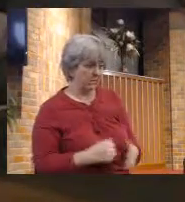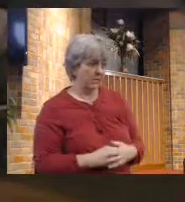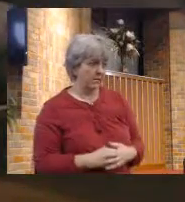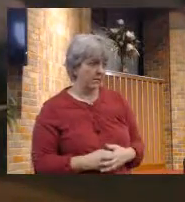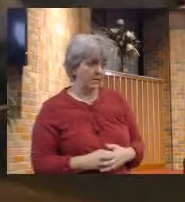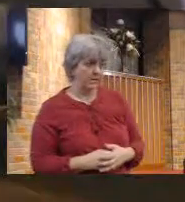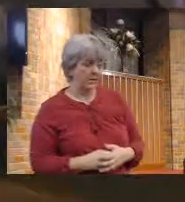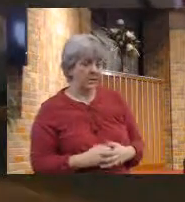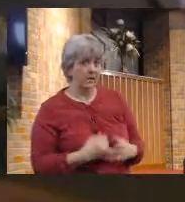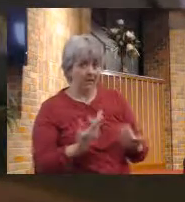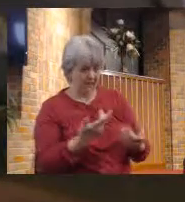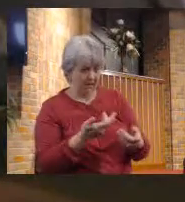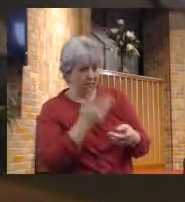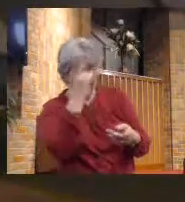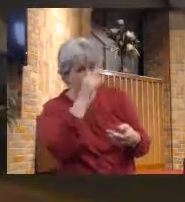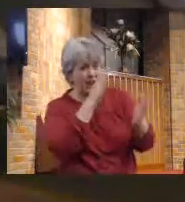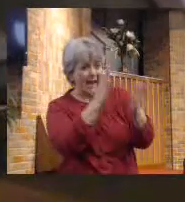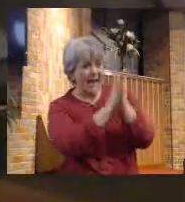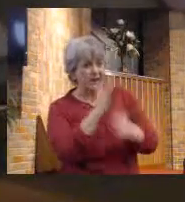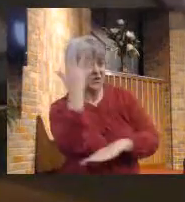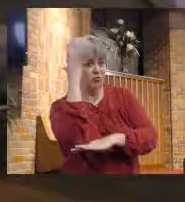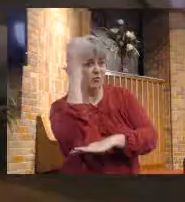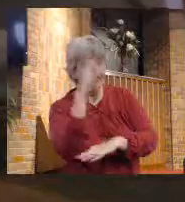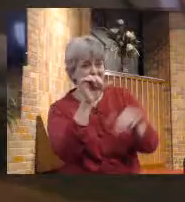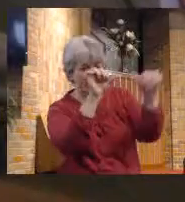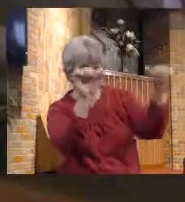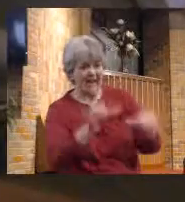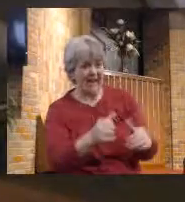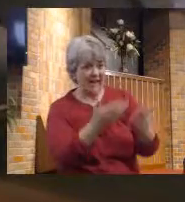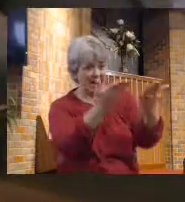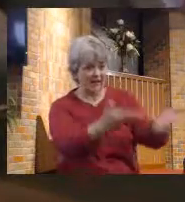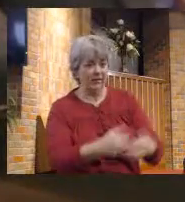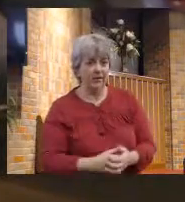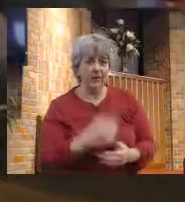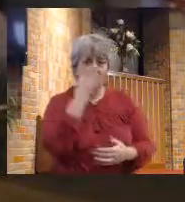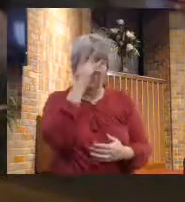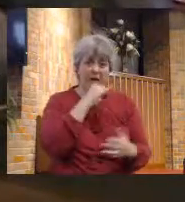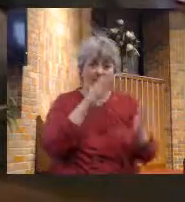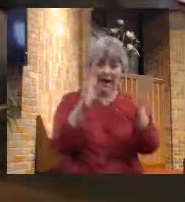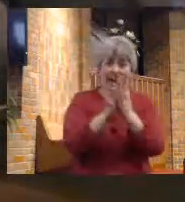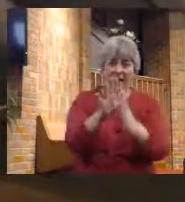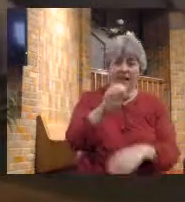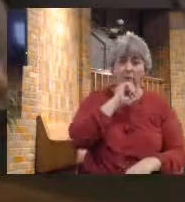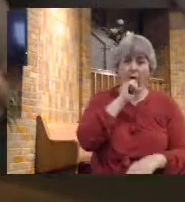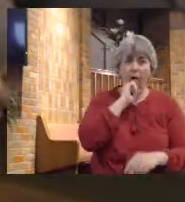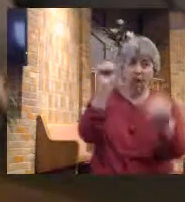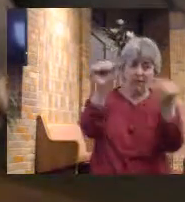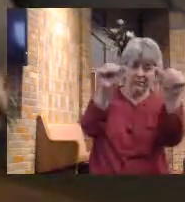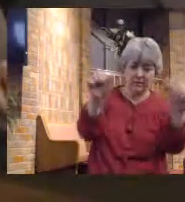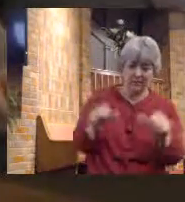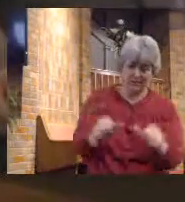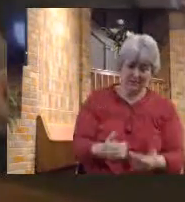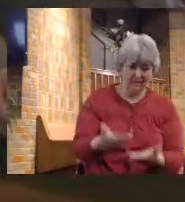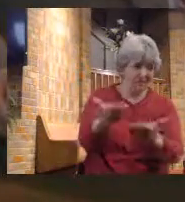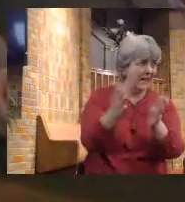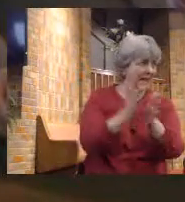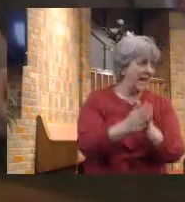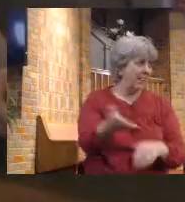You got your carved tree idol here. Go bow down before that. You've got your carved stone idol over here. Go call on